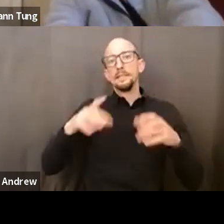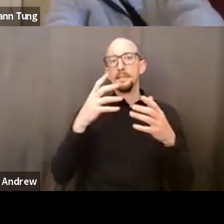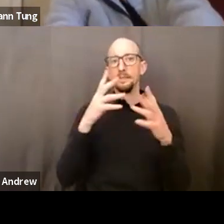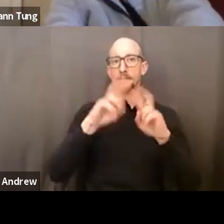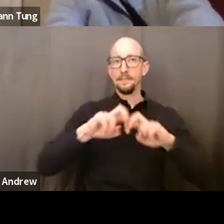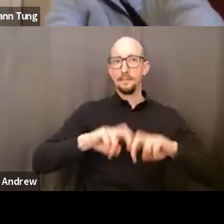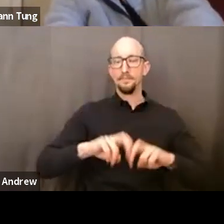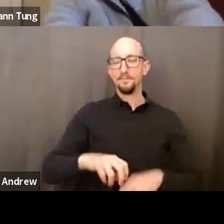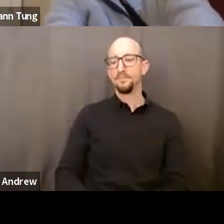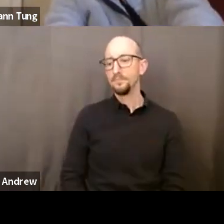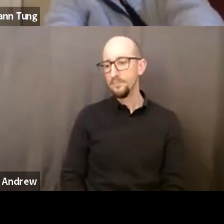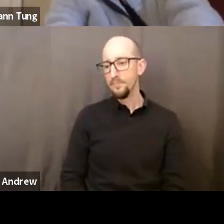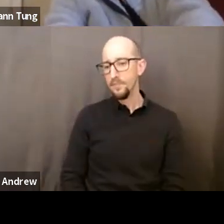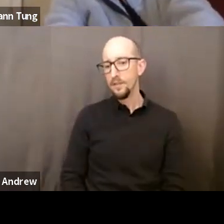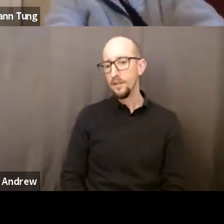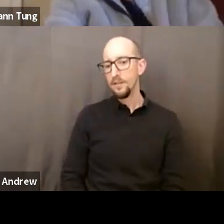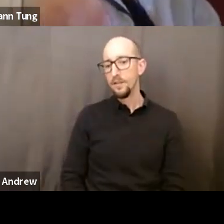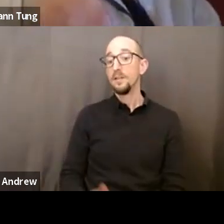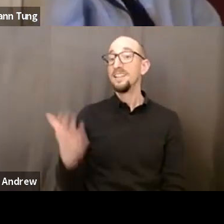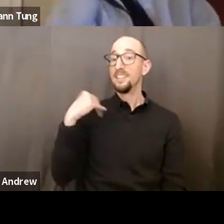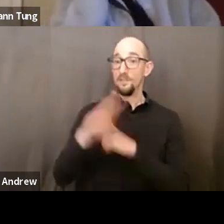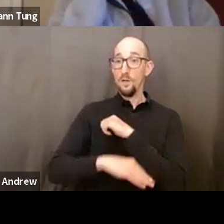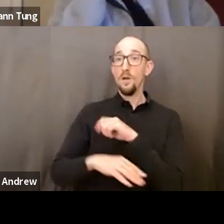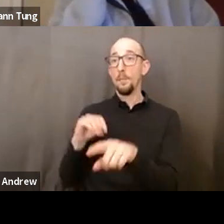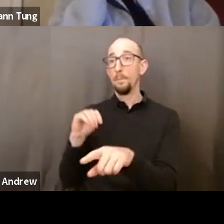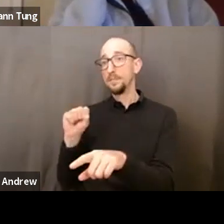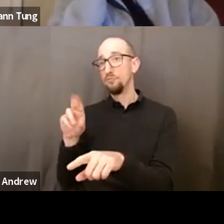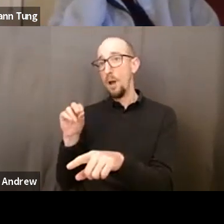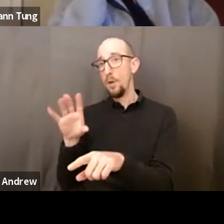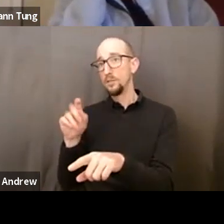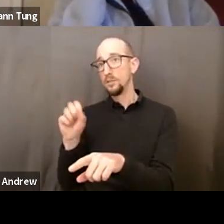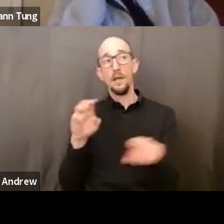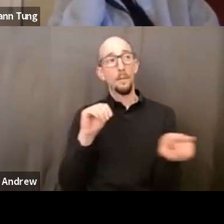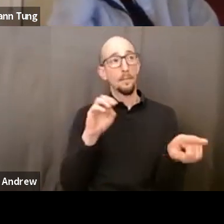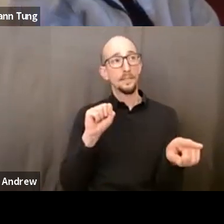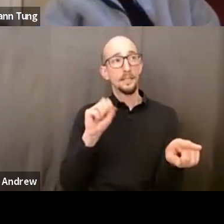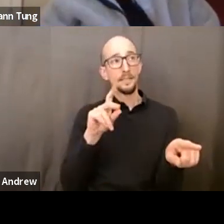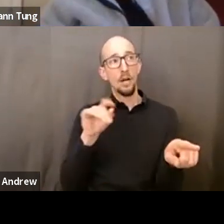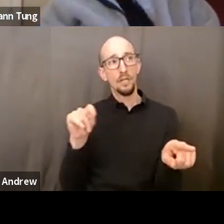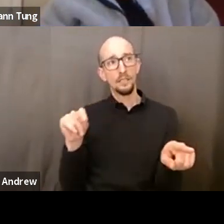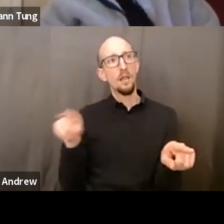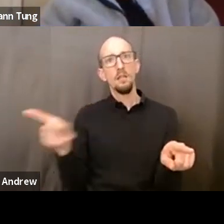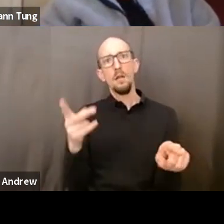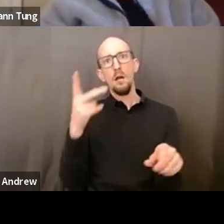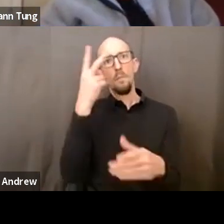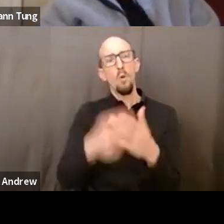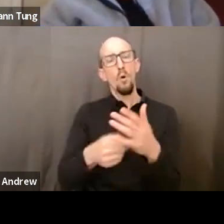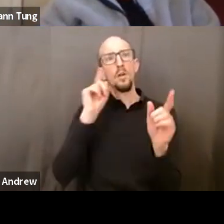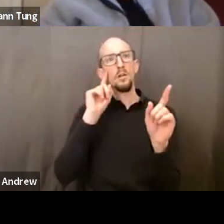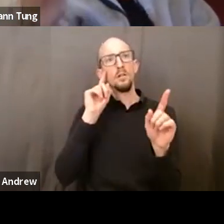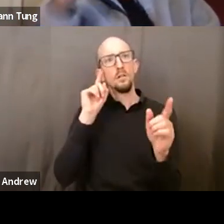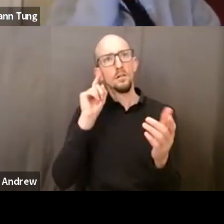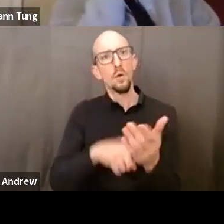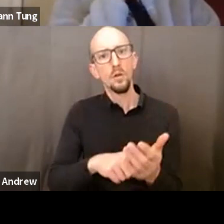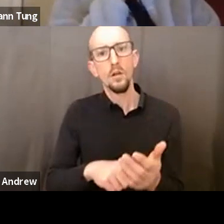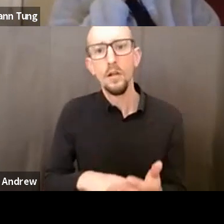last fall, Ms. Monica Roberts and Ms. Scarrett both acknowledged that they know of no standardized test on which students of color score higher